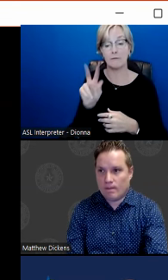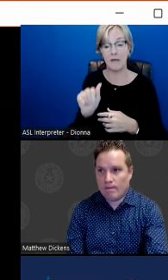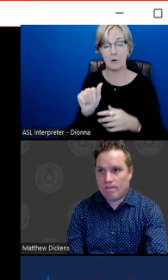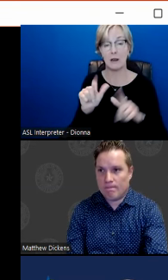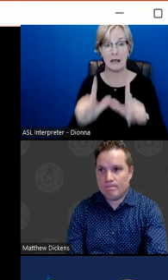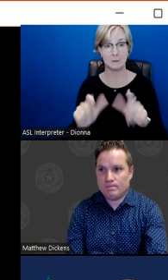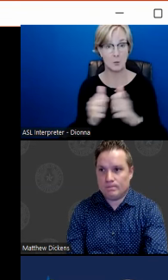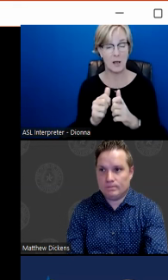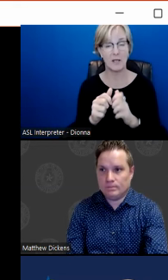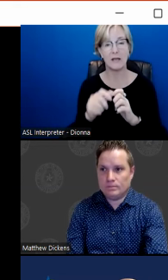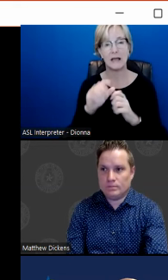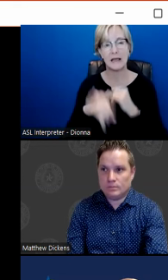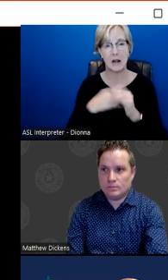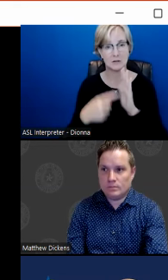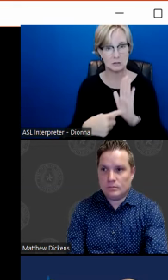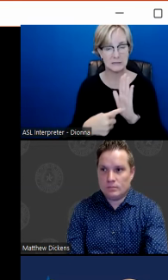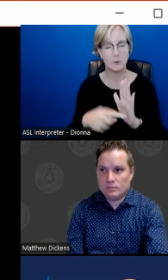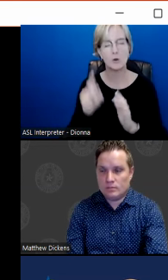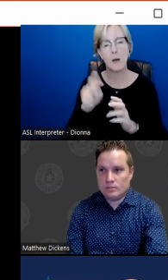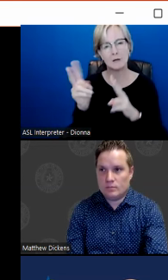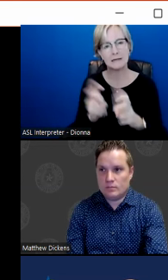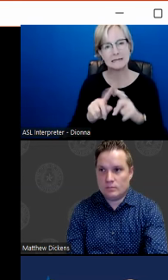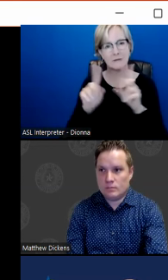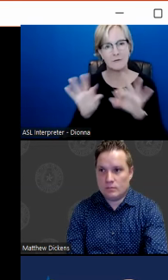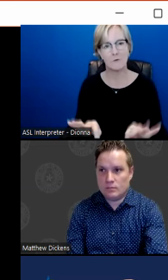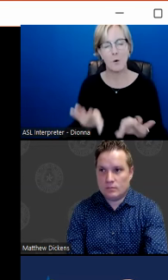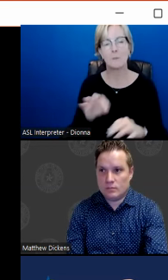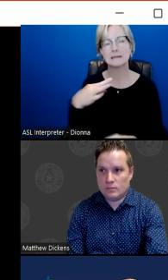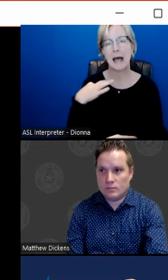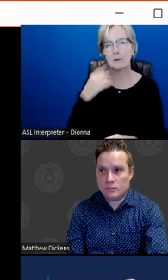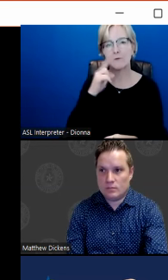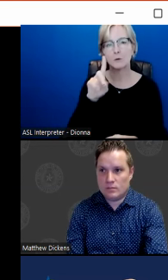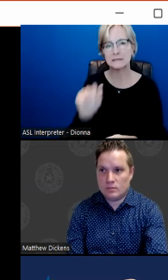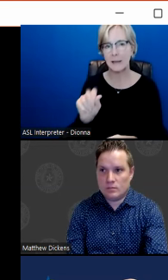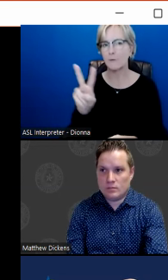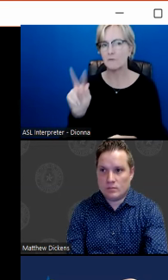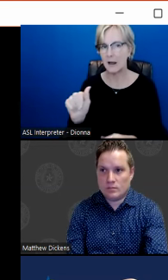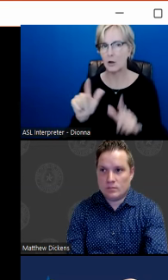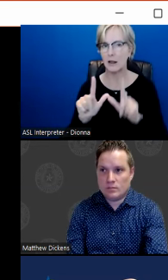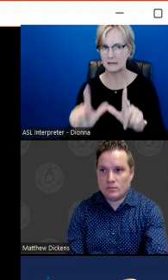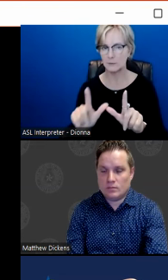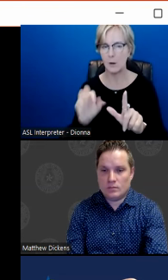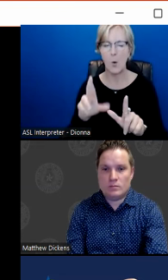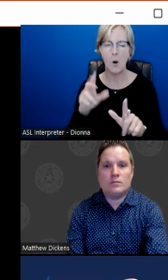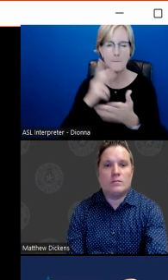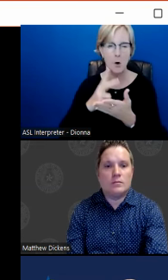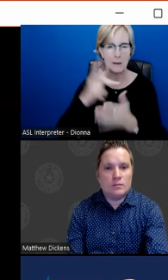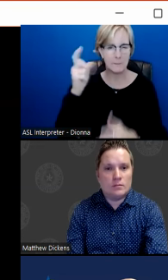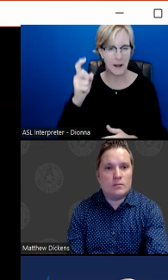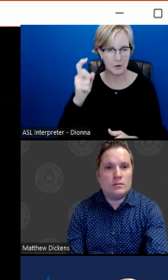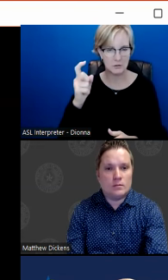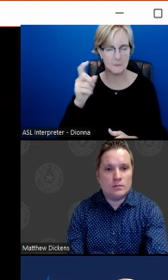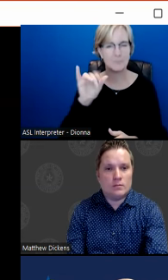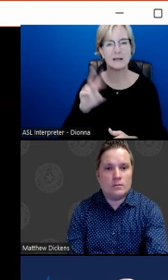ISA, you would download a different form, which is the application for disabled veteran license plates or parking placard, which